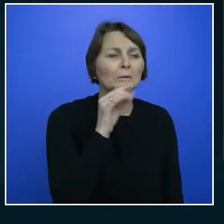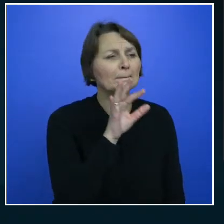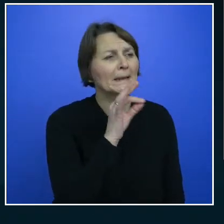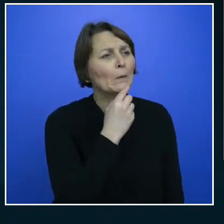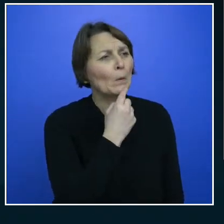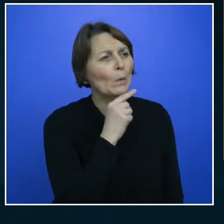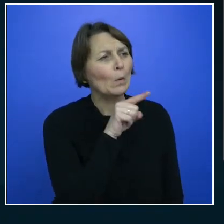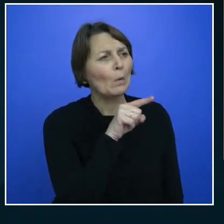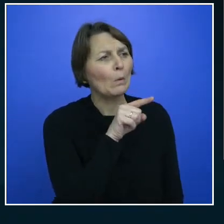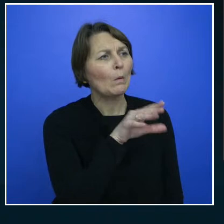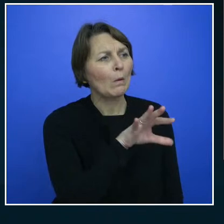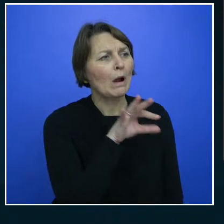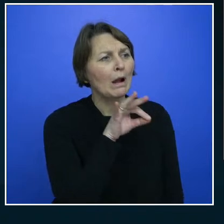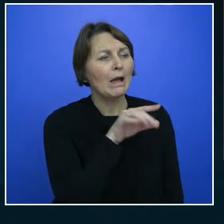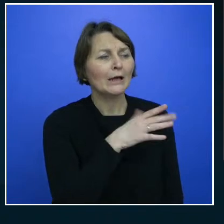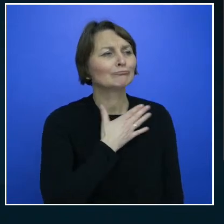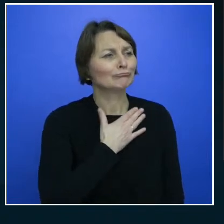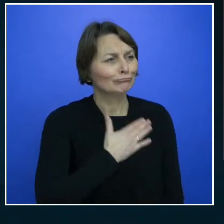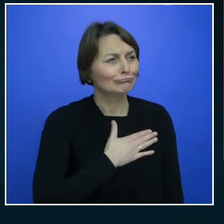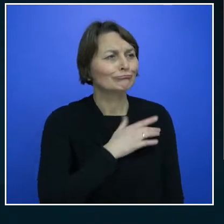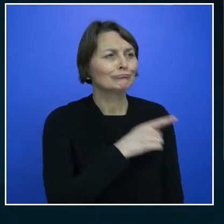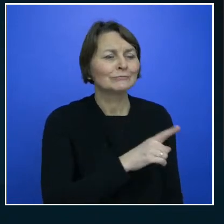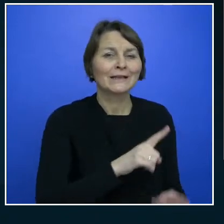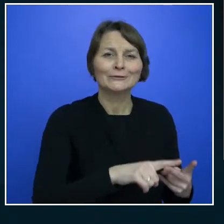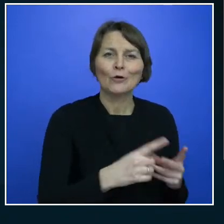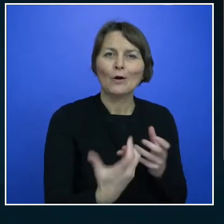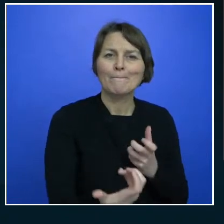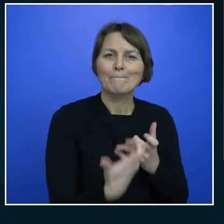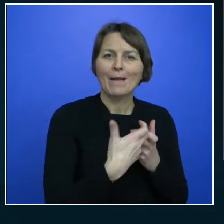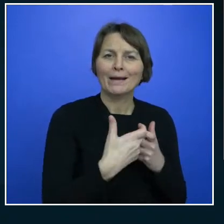what fits your needs.